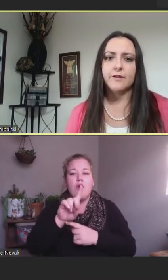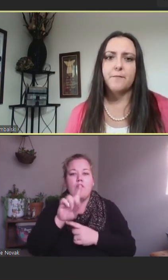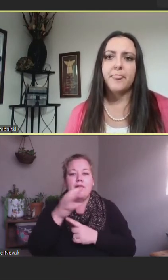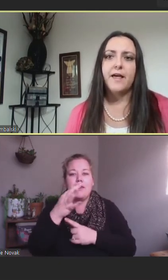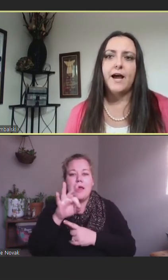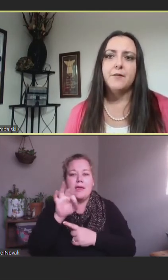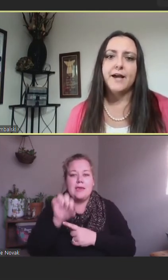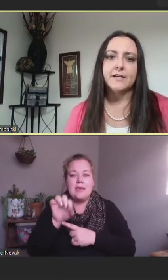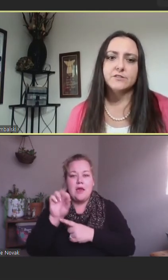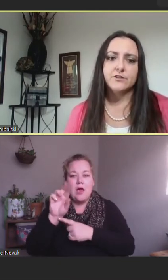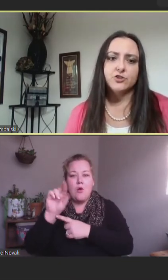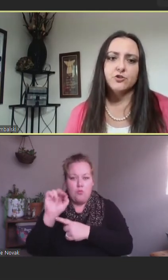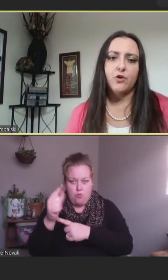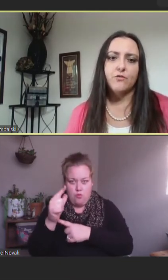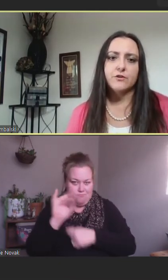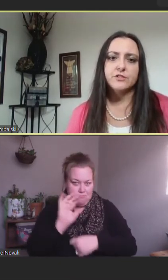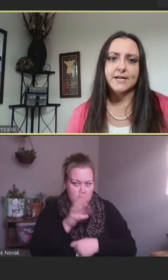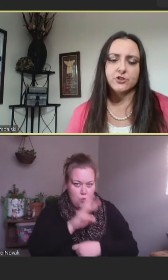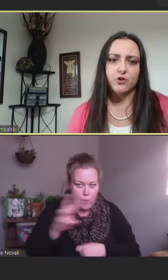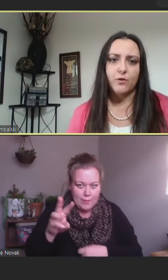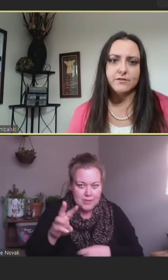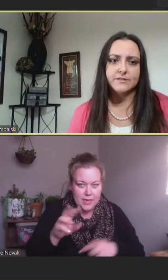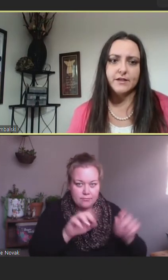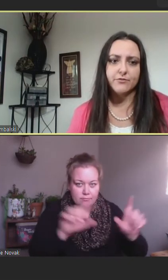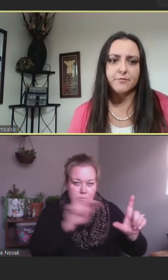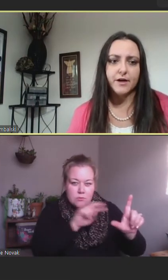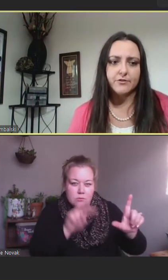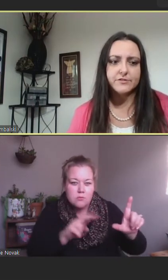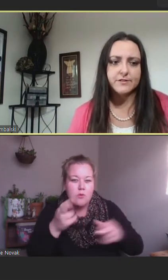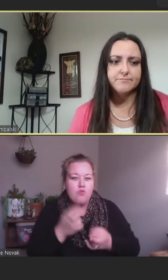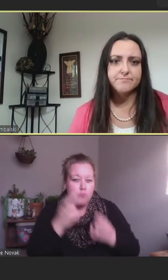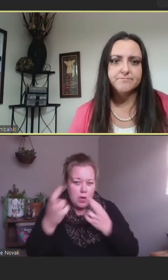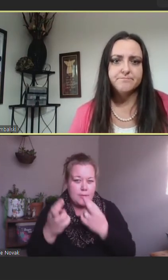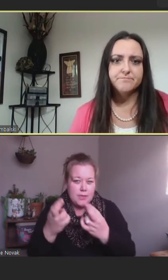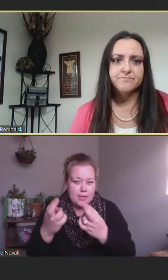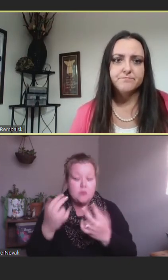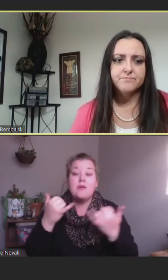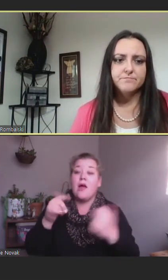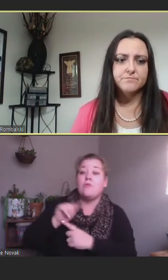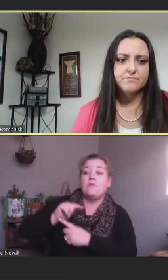CooleyCOVID19.org. I'm next going to turn it over to Dr. Kowalski from Gunderson.